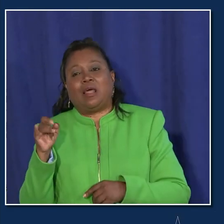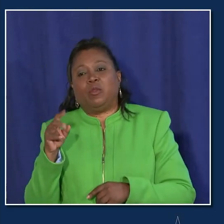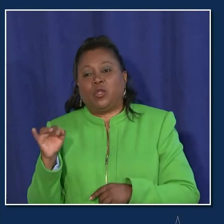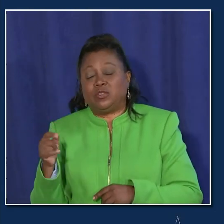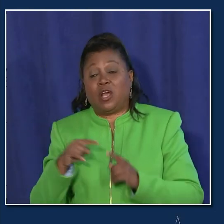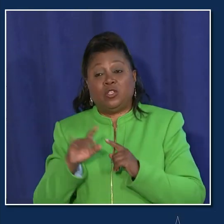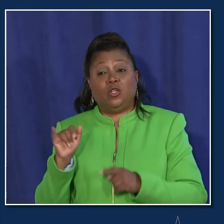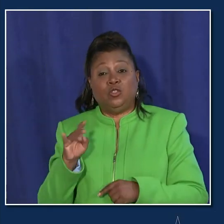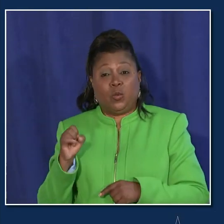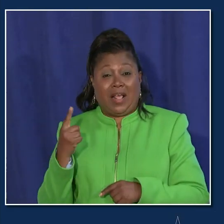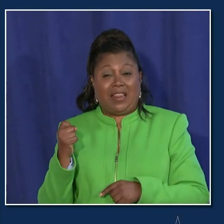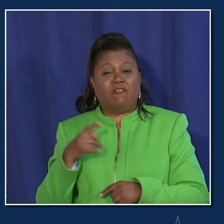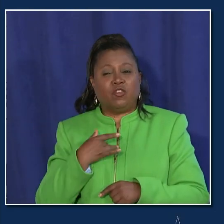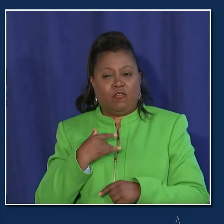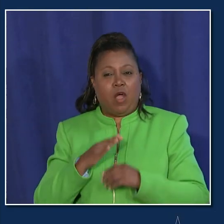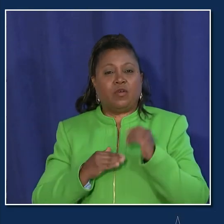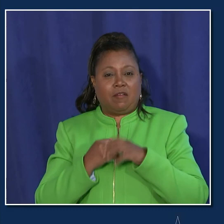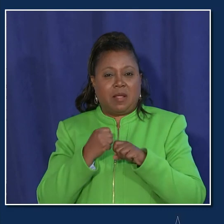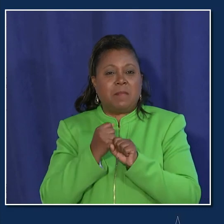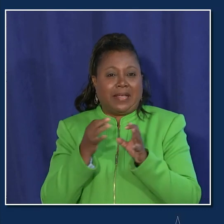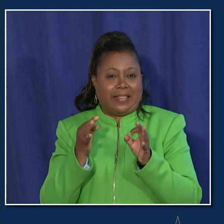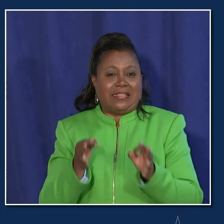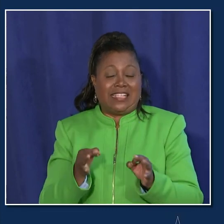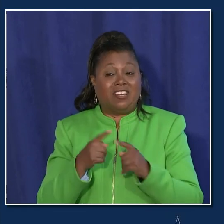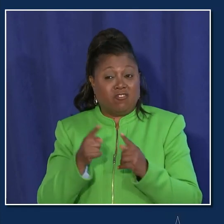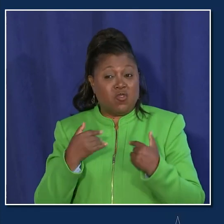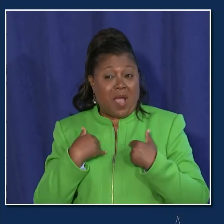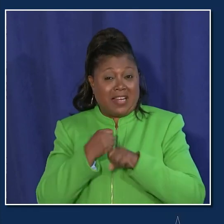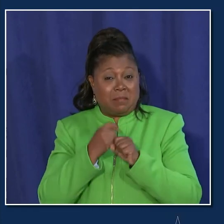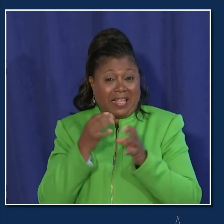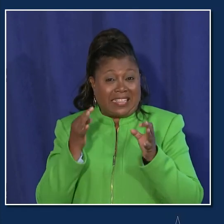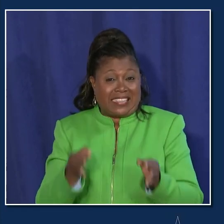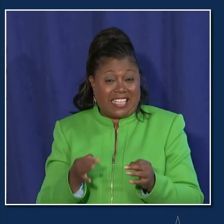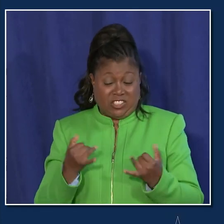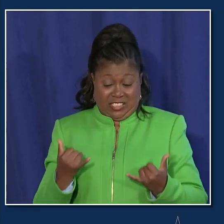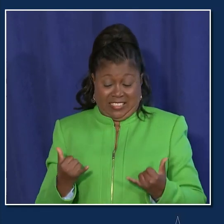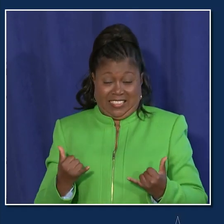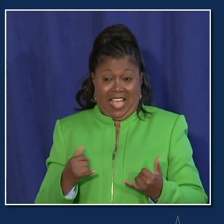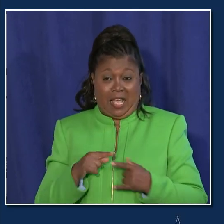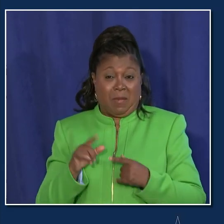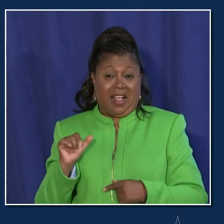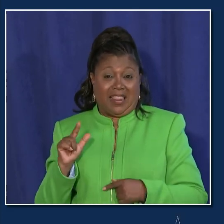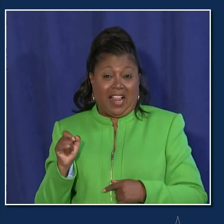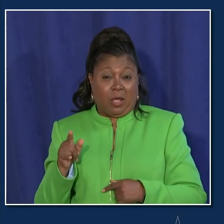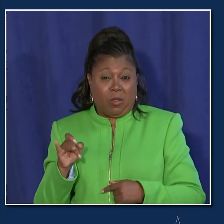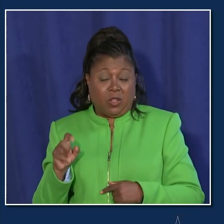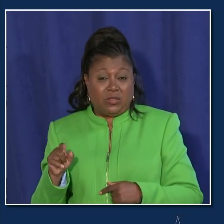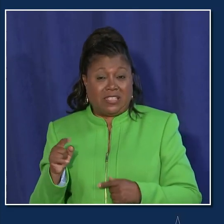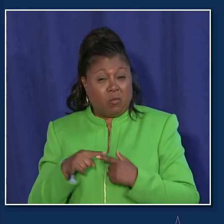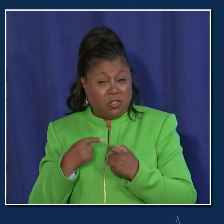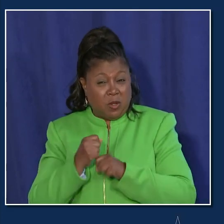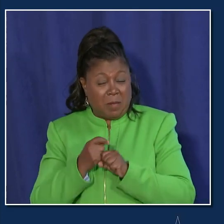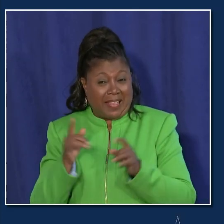On June 11th, you felt comfortable making that decision. If you had to make this decision today about Lollapalooza,